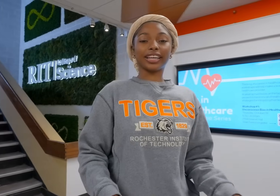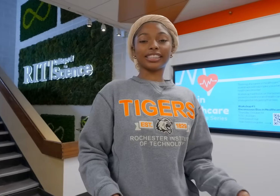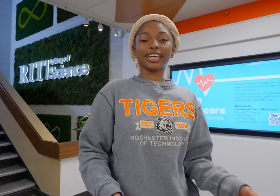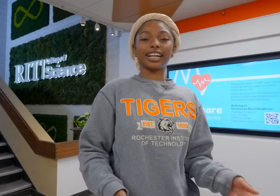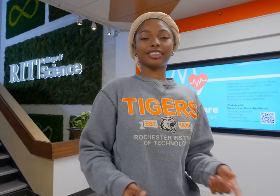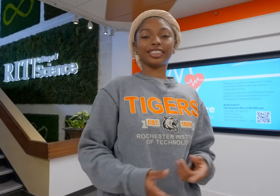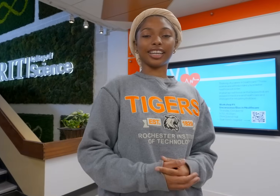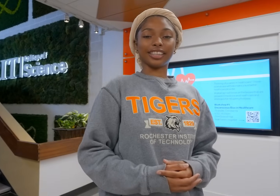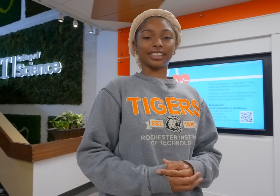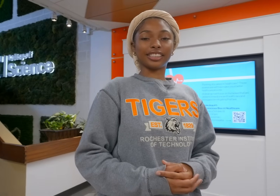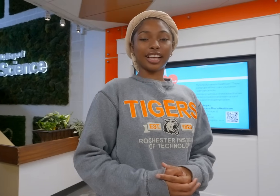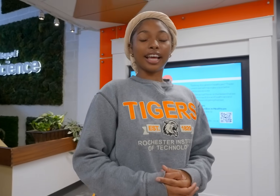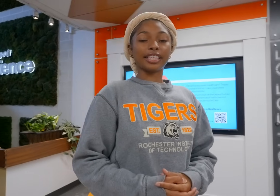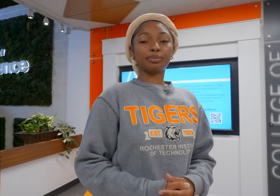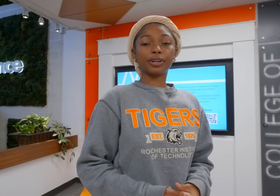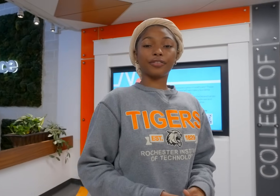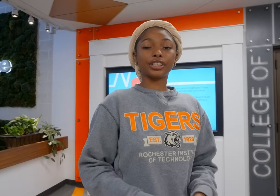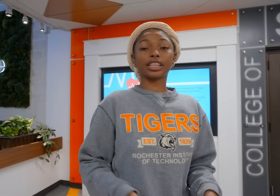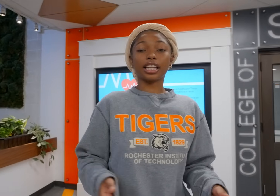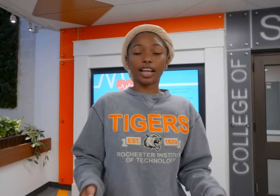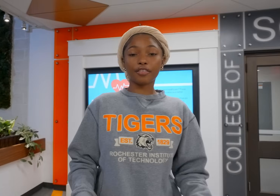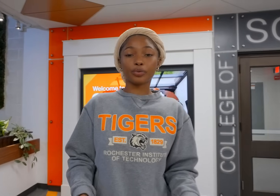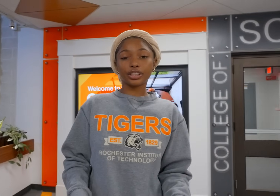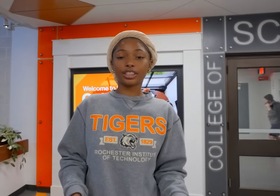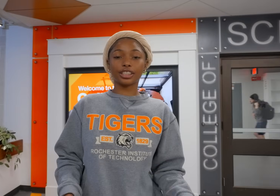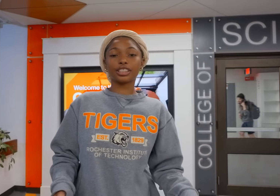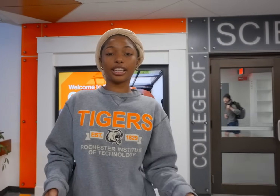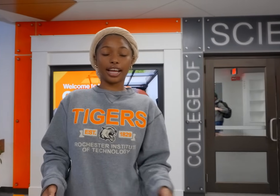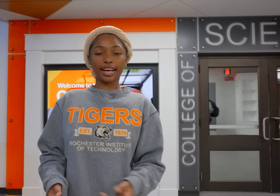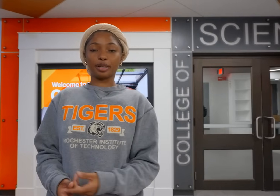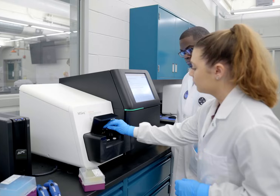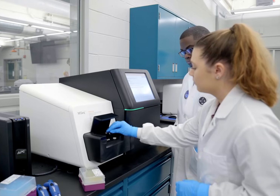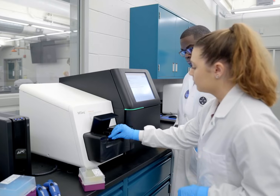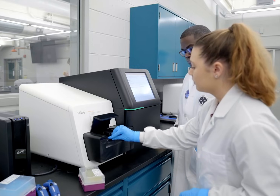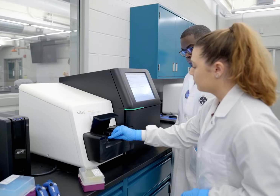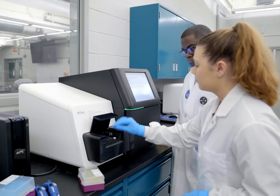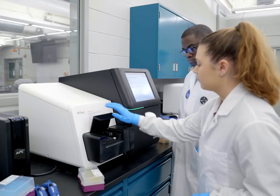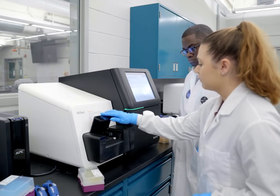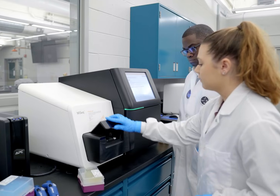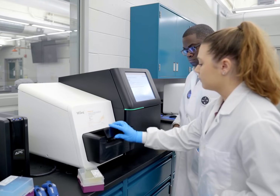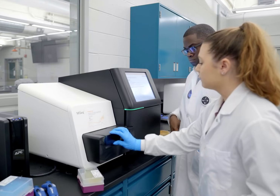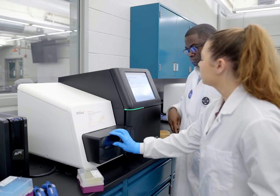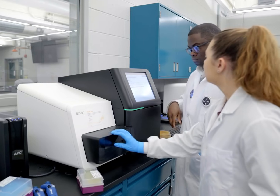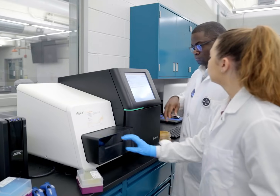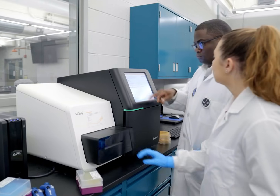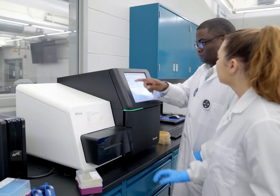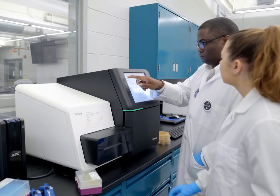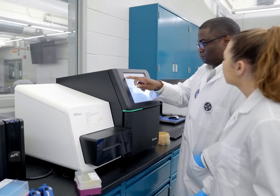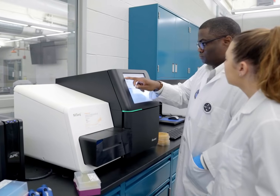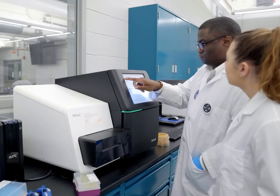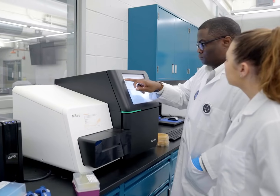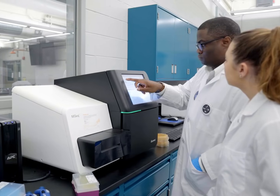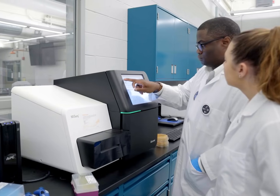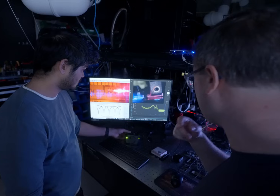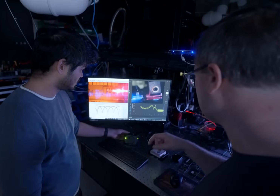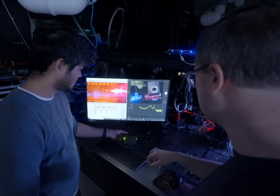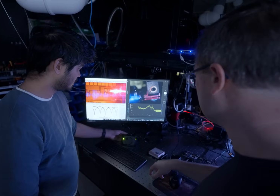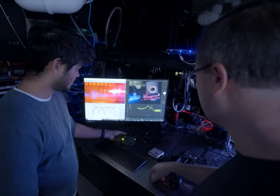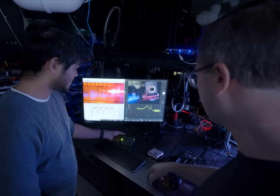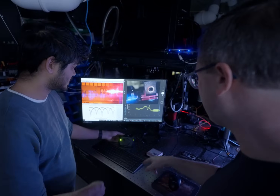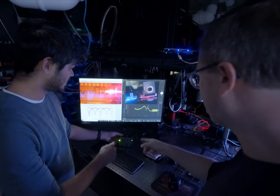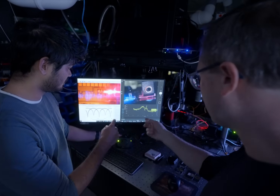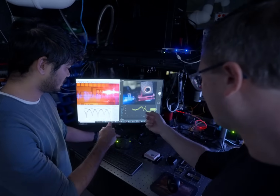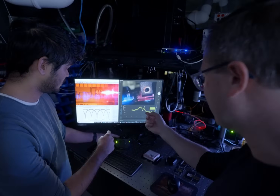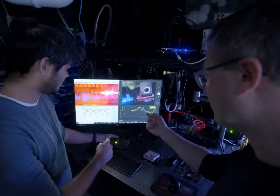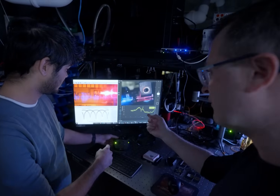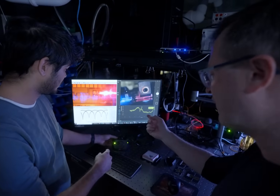Next, we head to the College of Science. This building features 11 research centers and labs, including one specifically for genetic engineering and